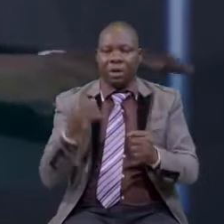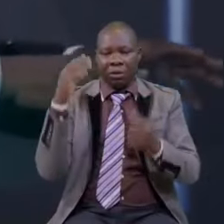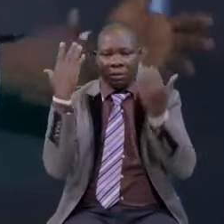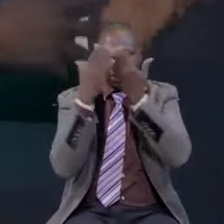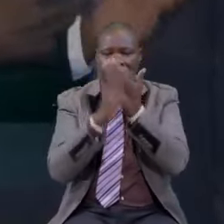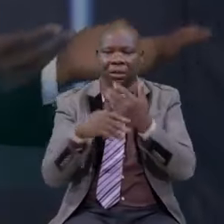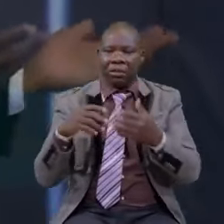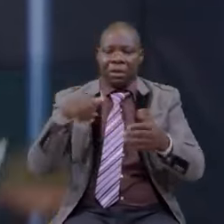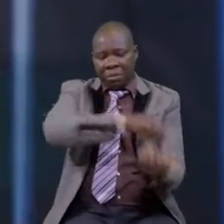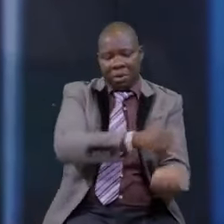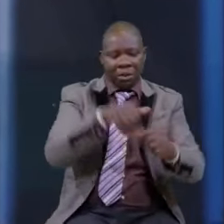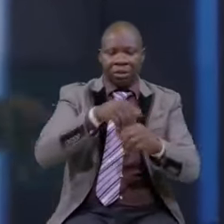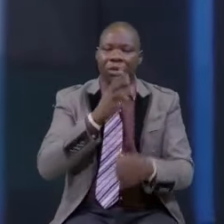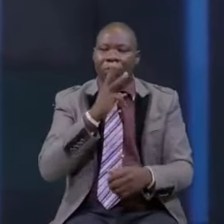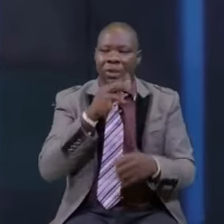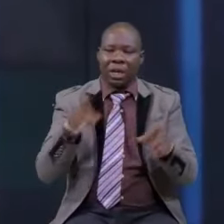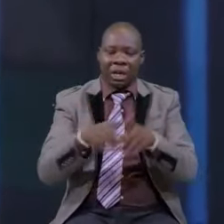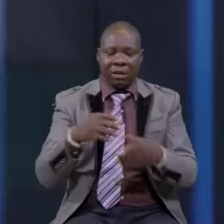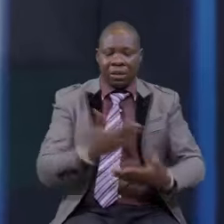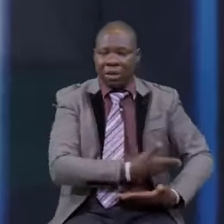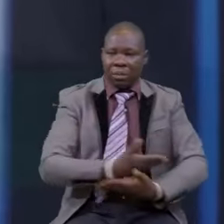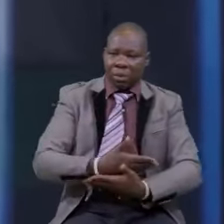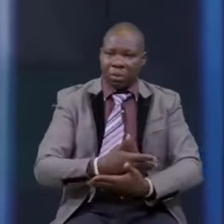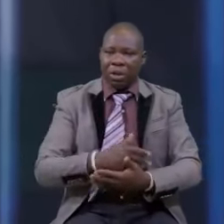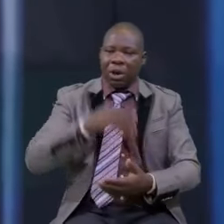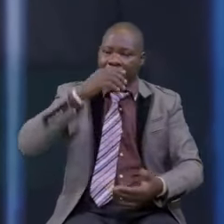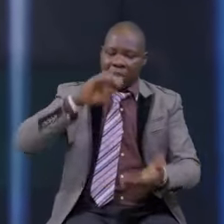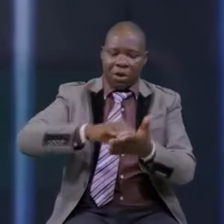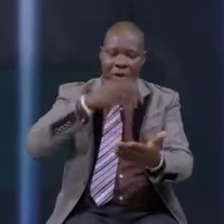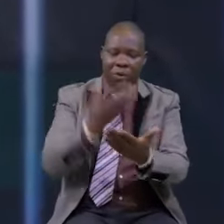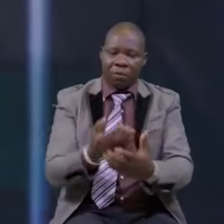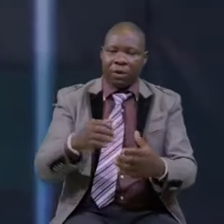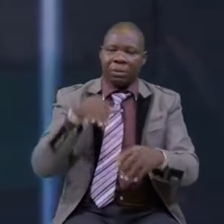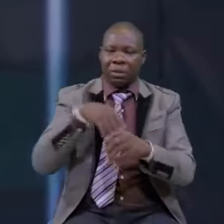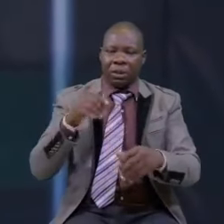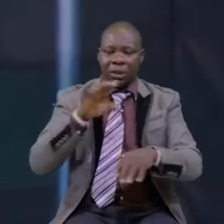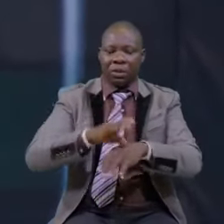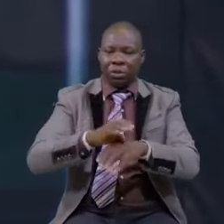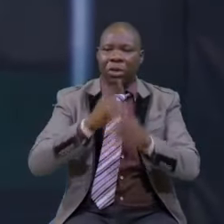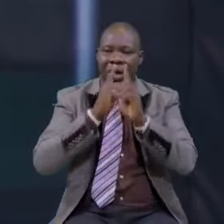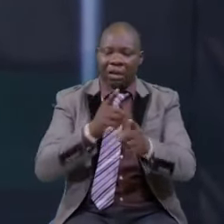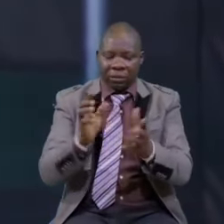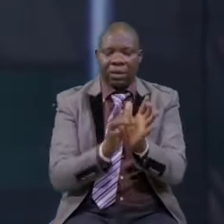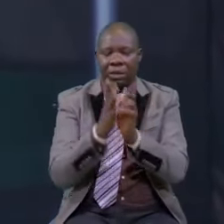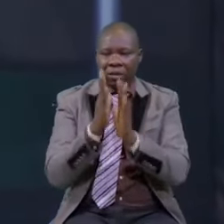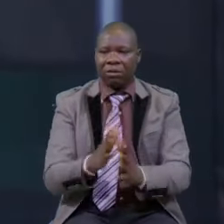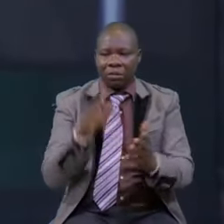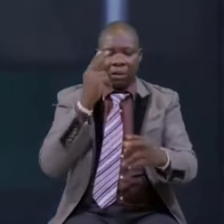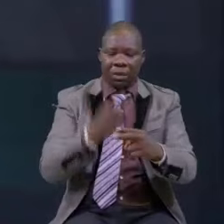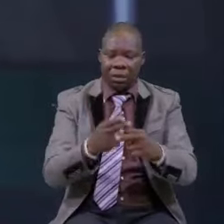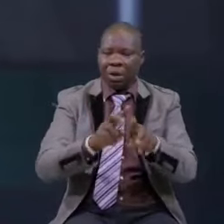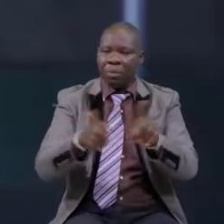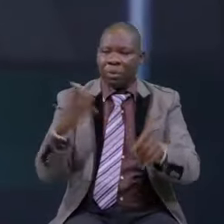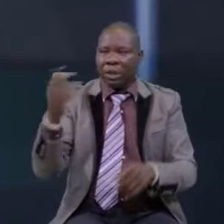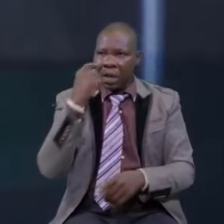they are confirmed in their denomination, and they answer Christian names, but their eyes have